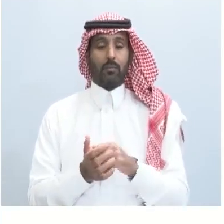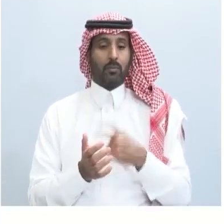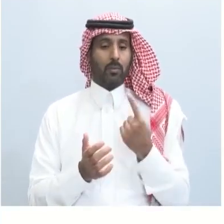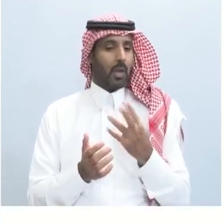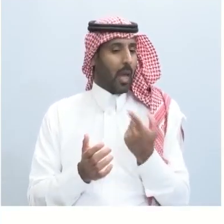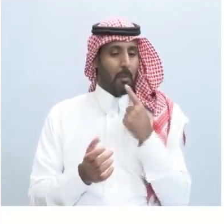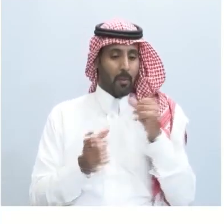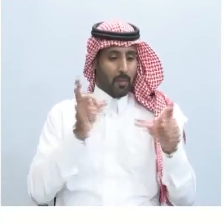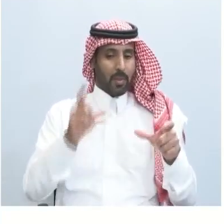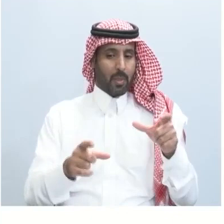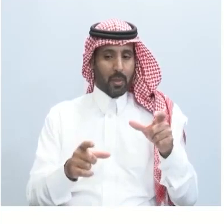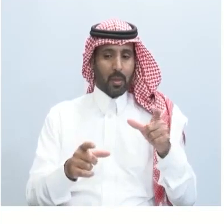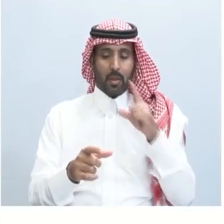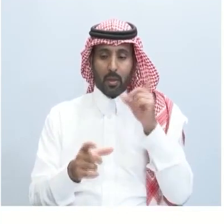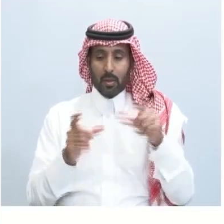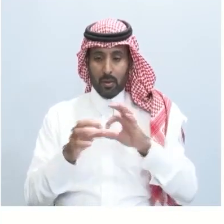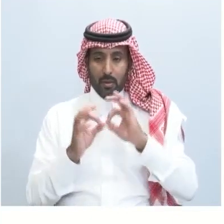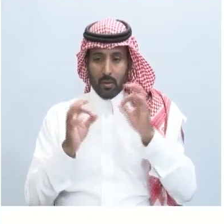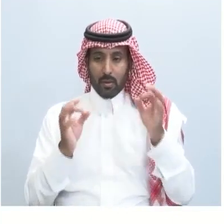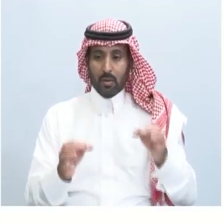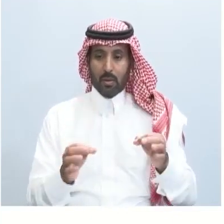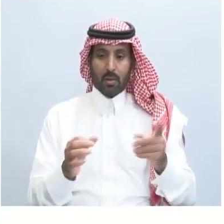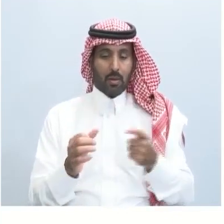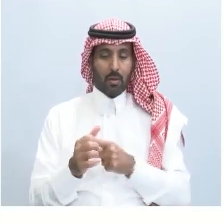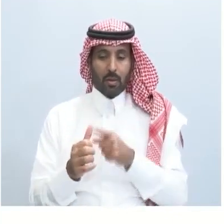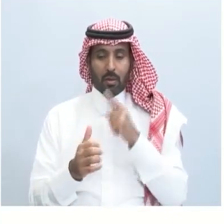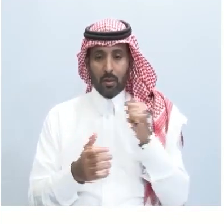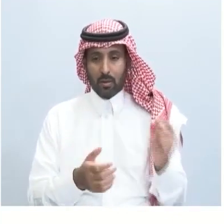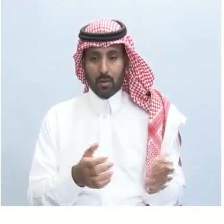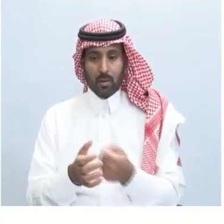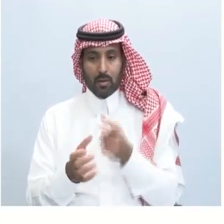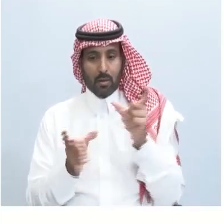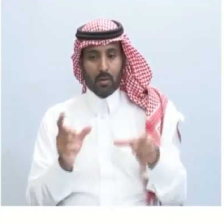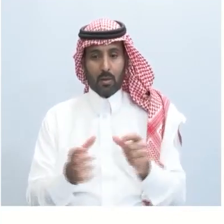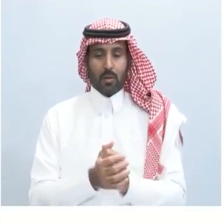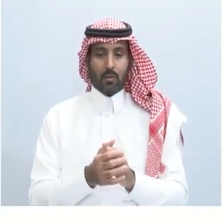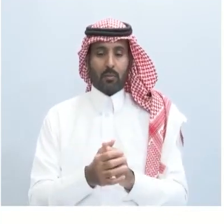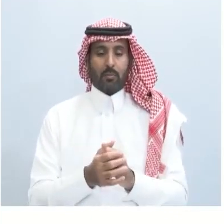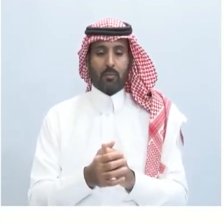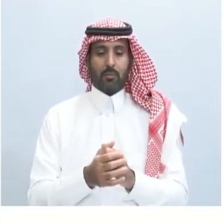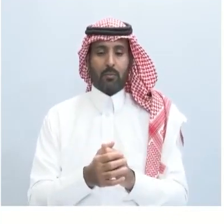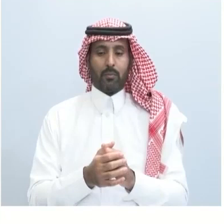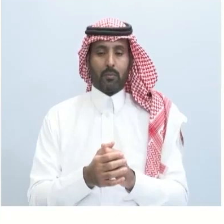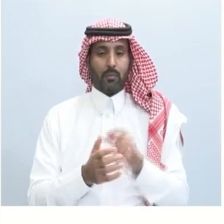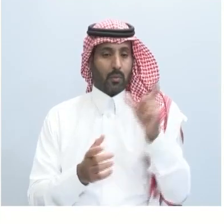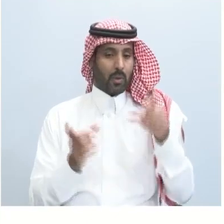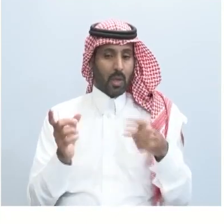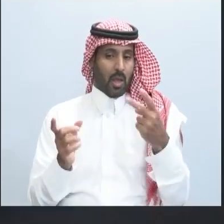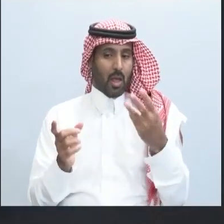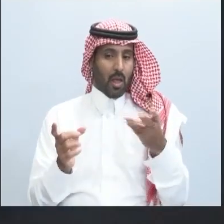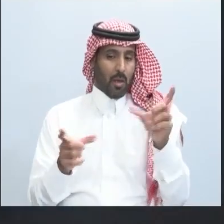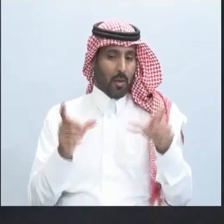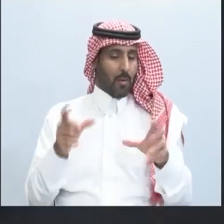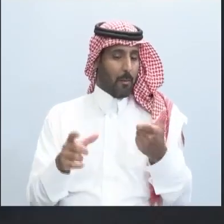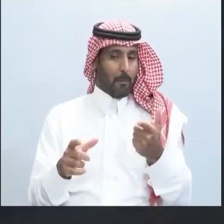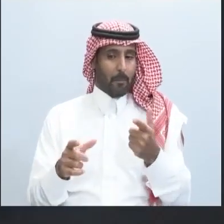one, how many players does each team have? What kind of players are they? So the number of the players and